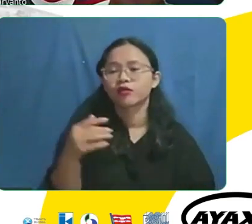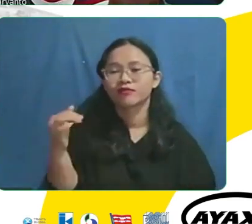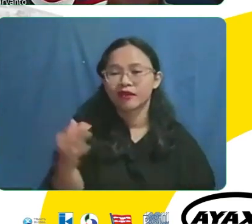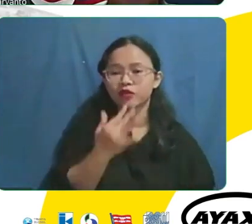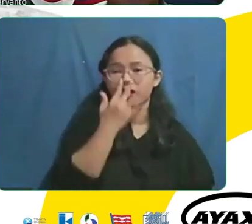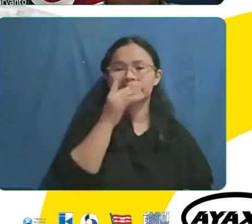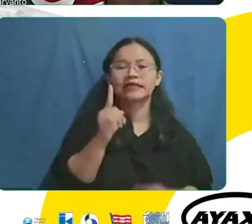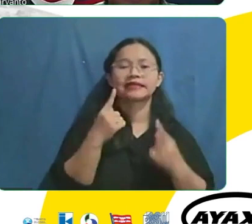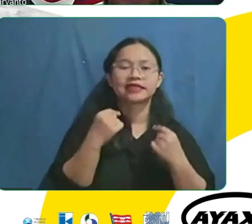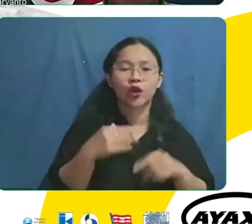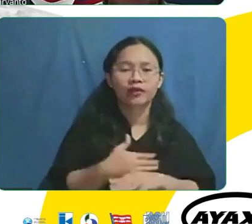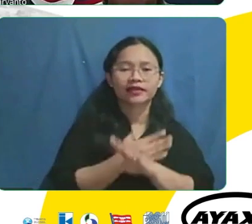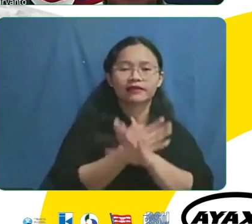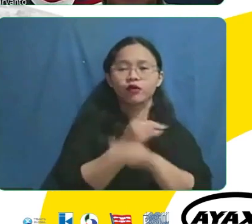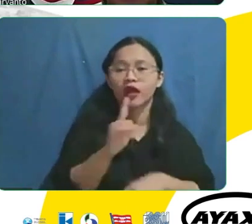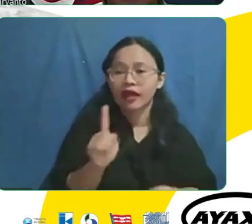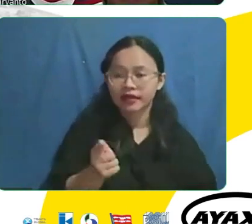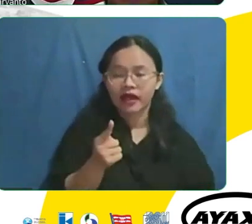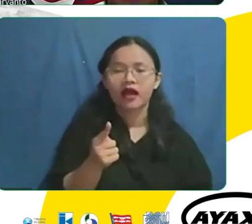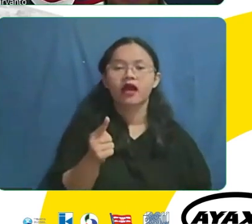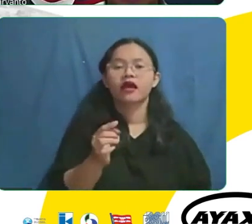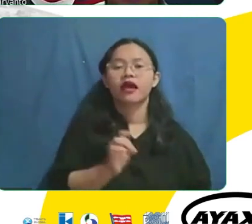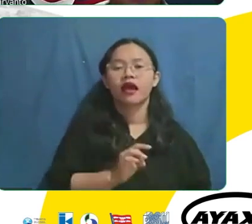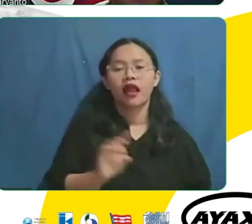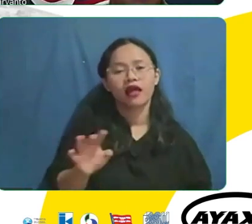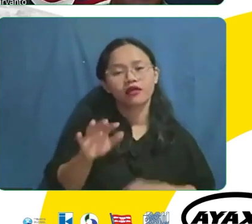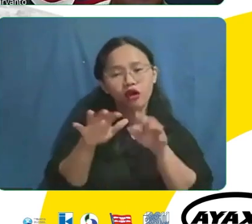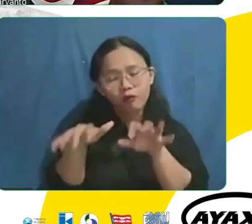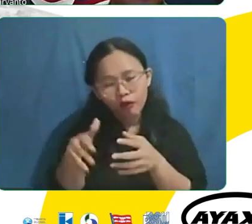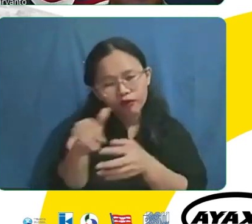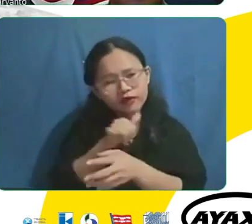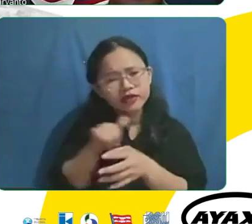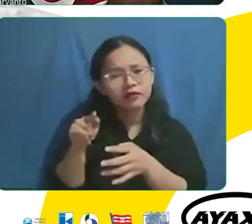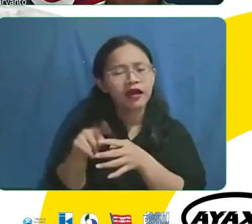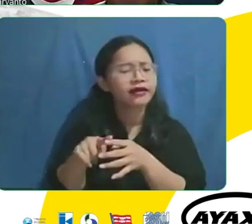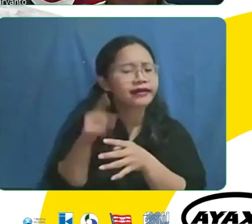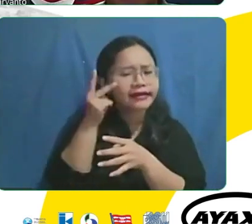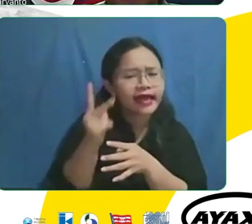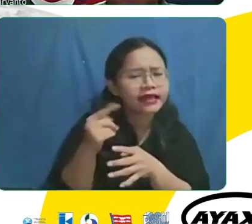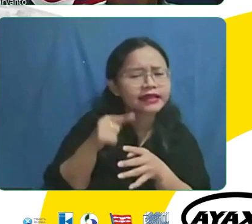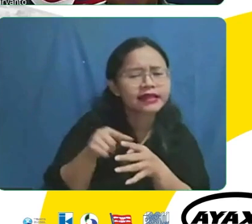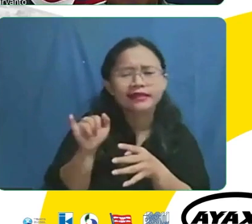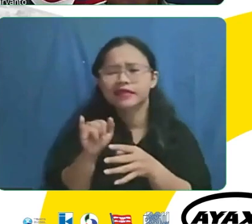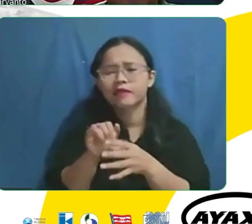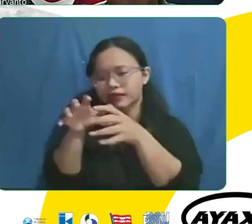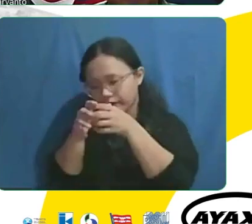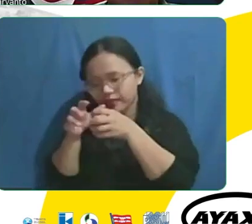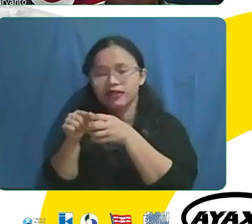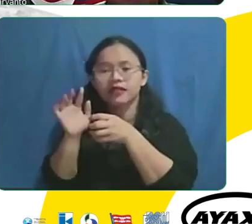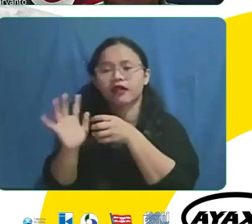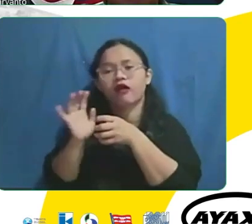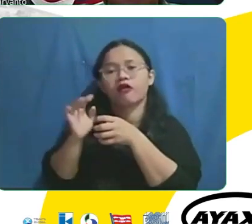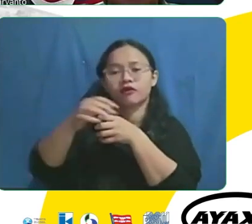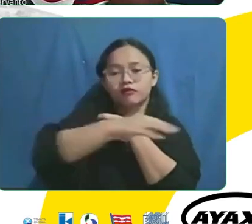grouping group it in certain area. This mapping actually very important to